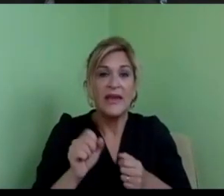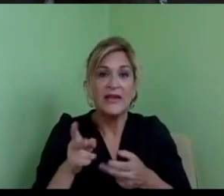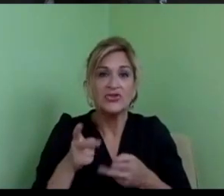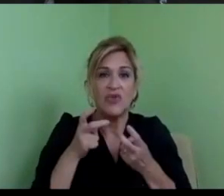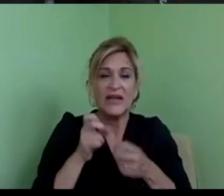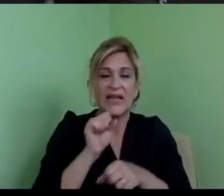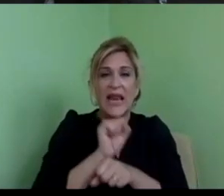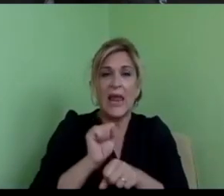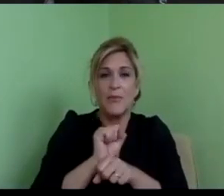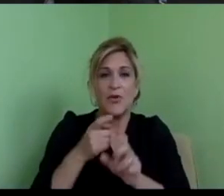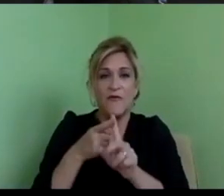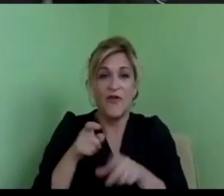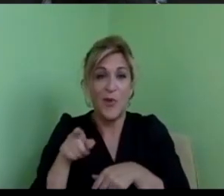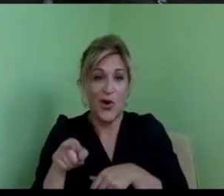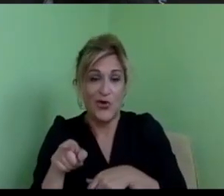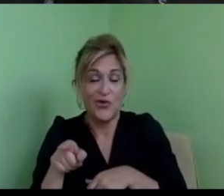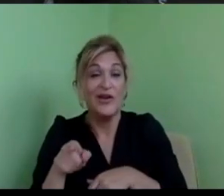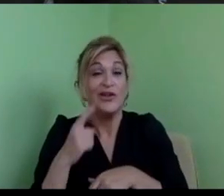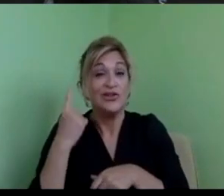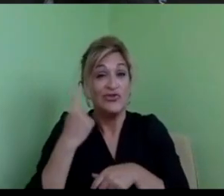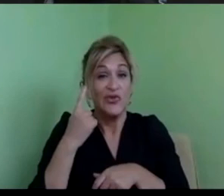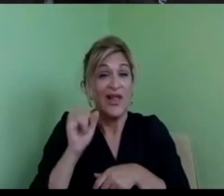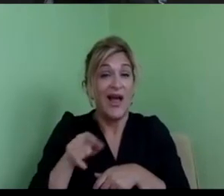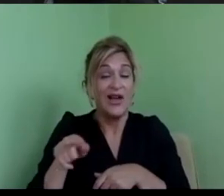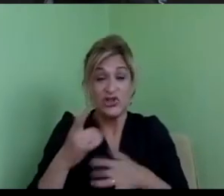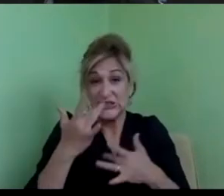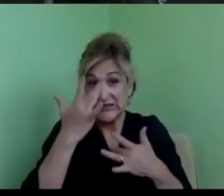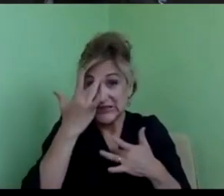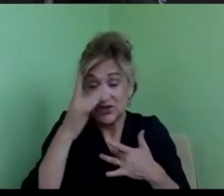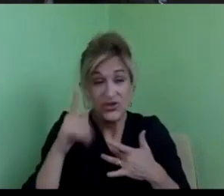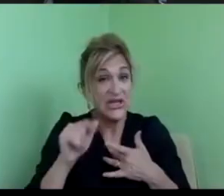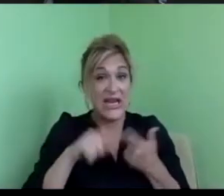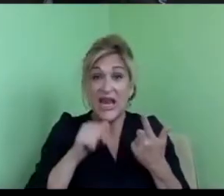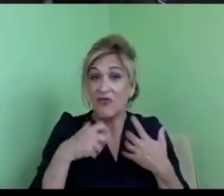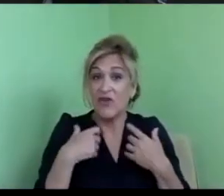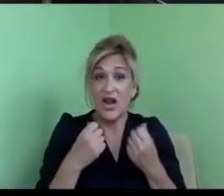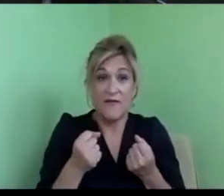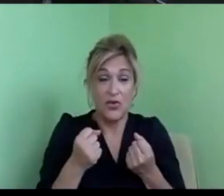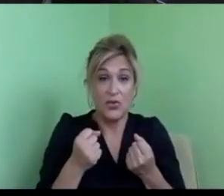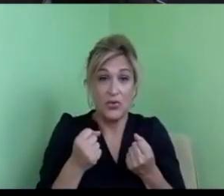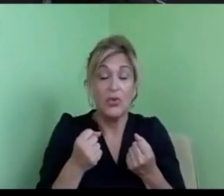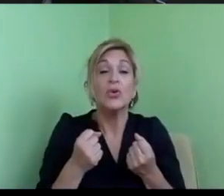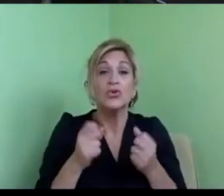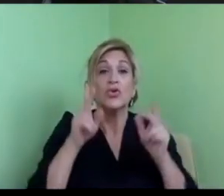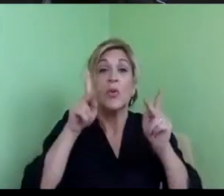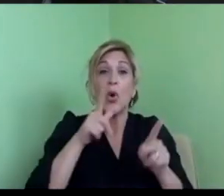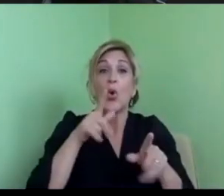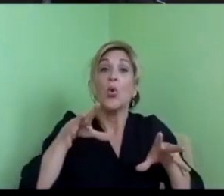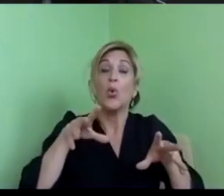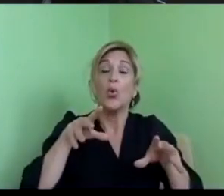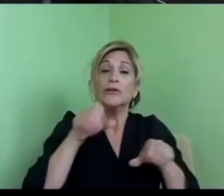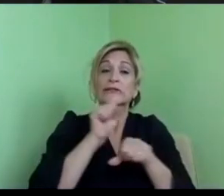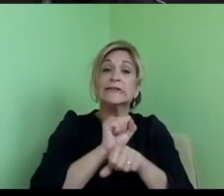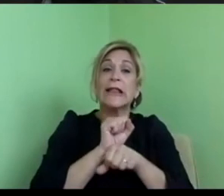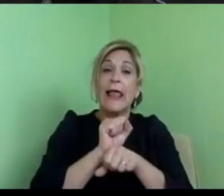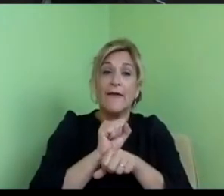eventually they realize that she's so sick that she won't recover and so the enslaver says in his journal you know